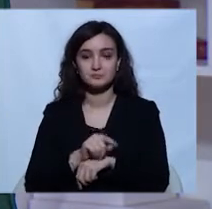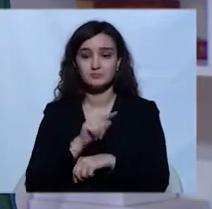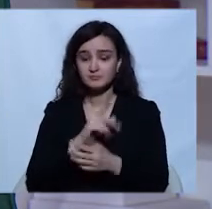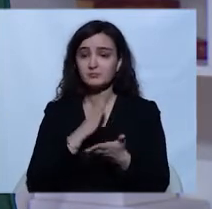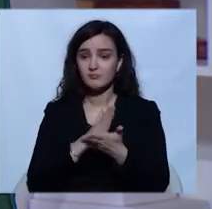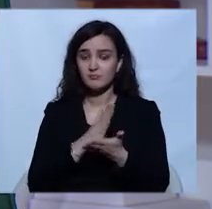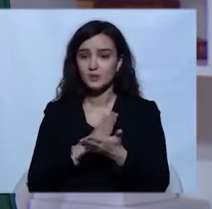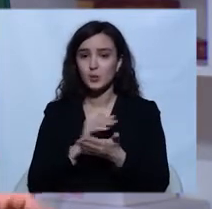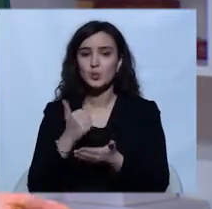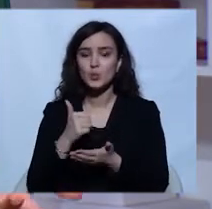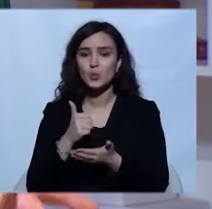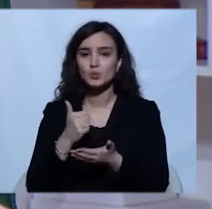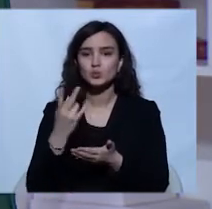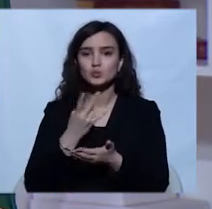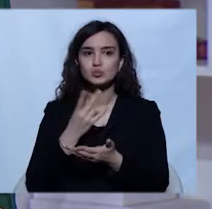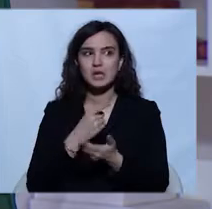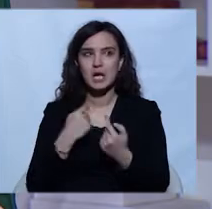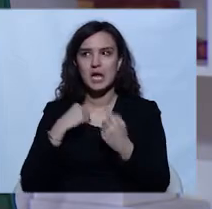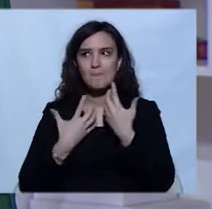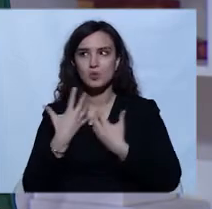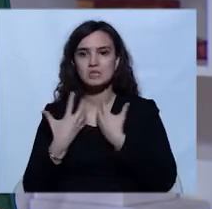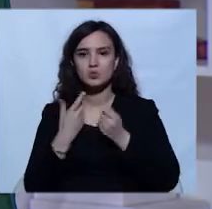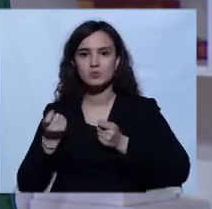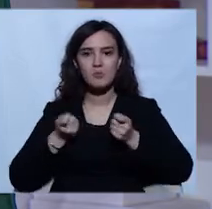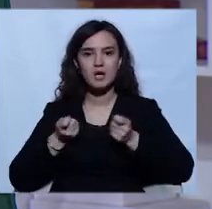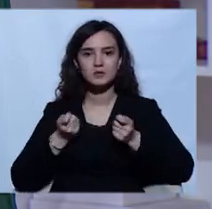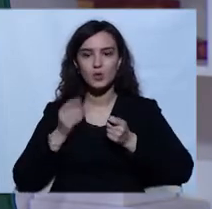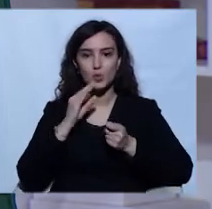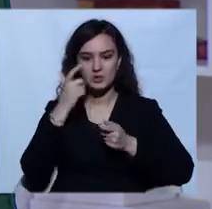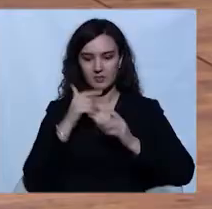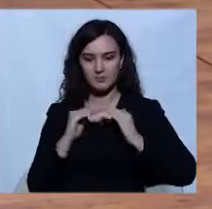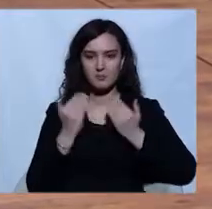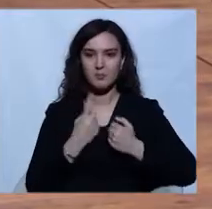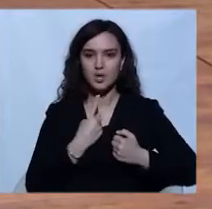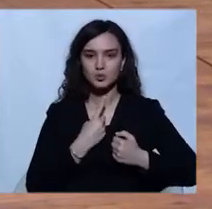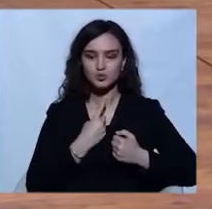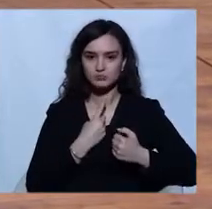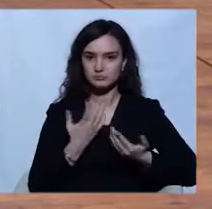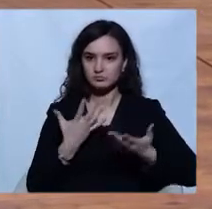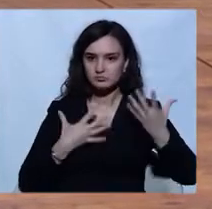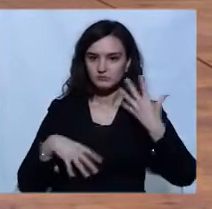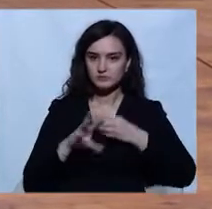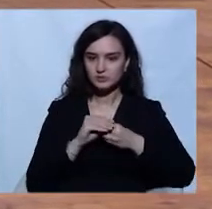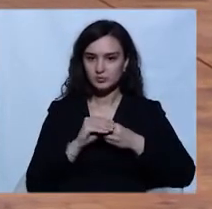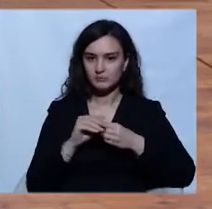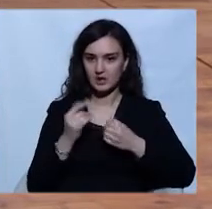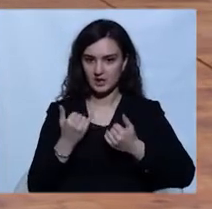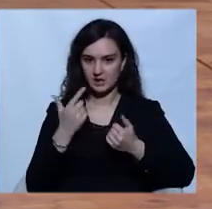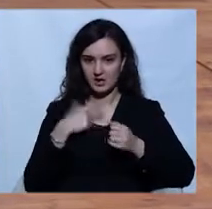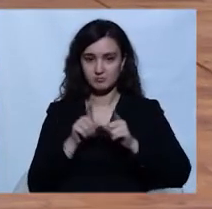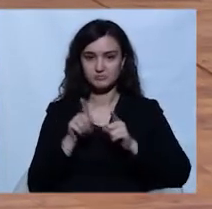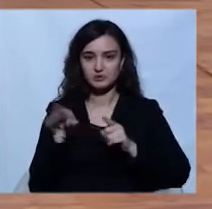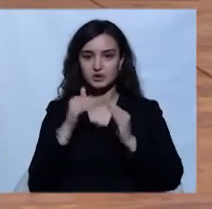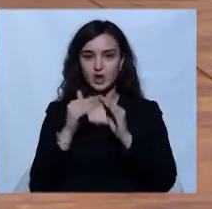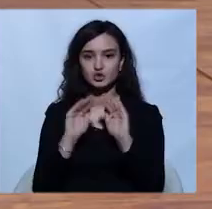figure out how to cope emotionally with this isolation, just like all of us are doing now.